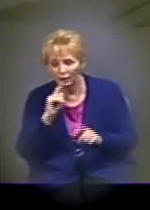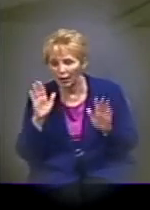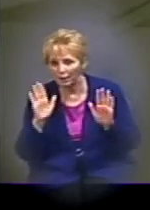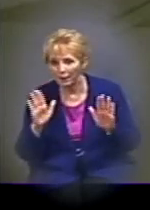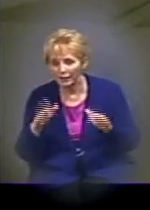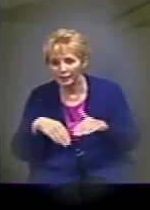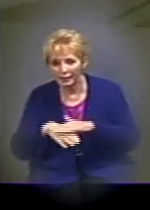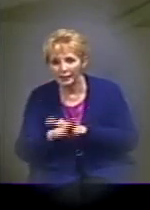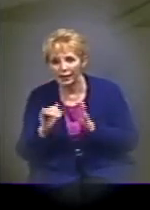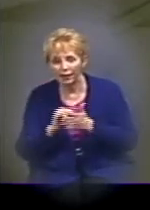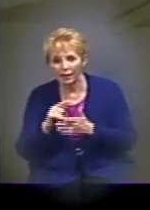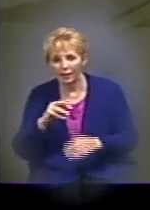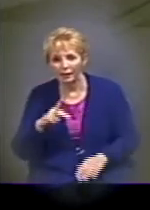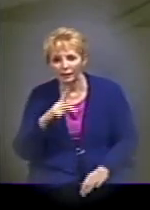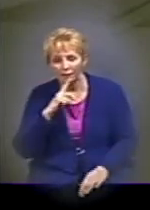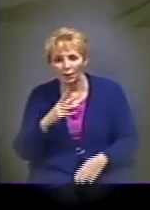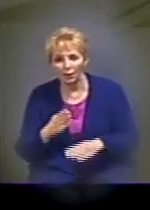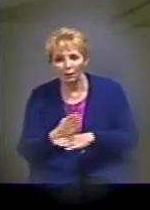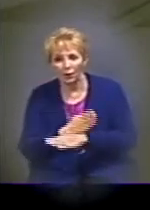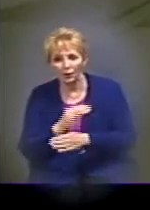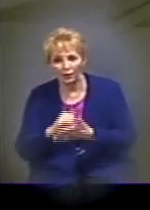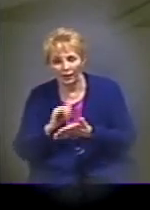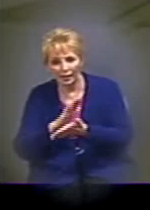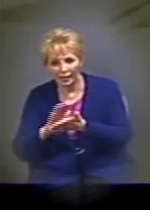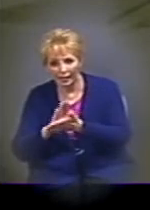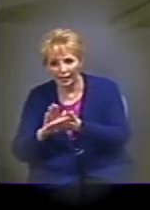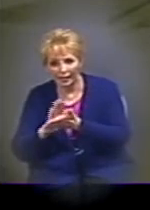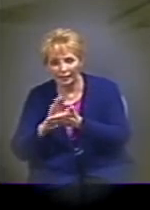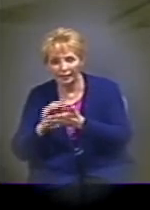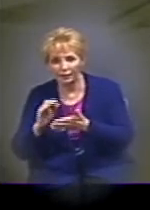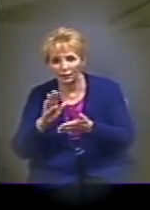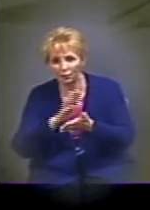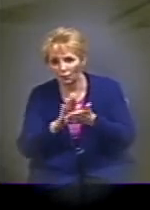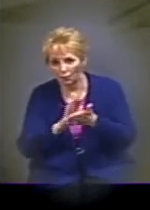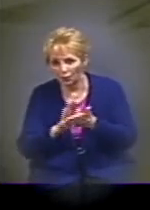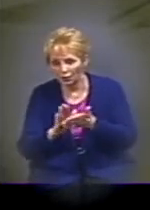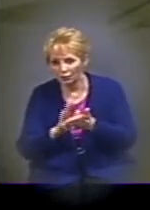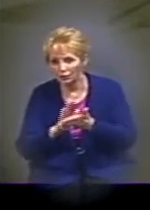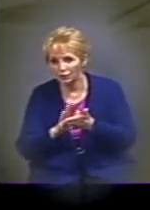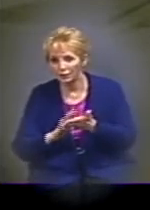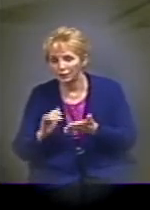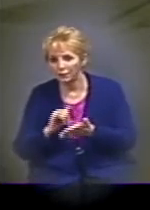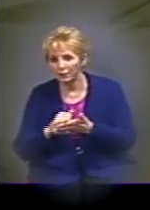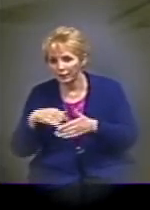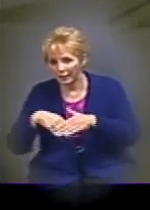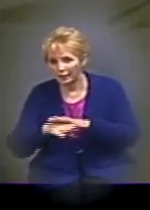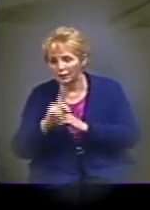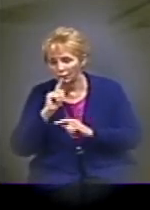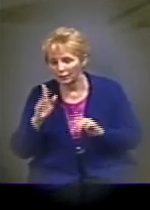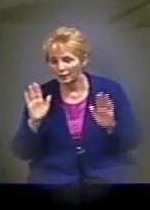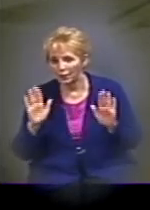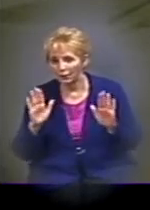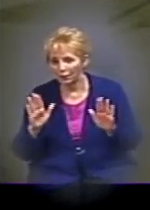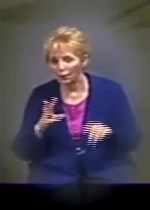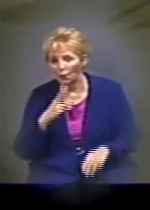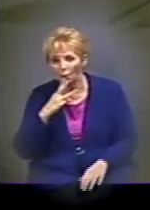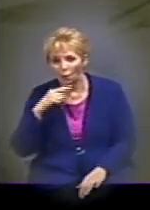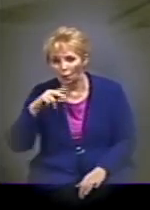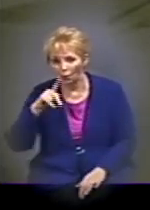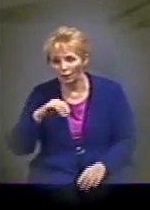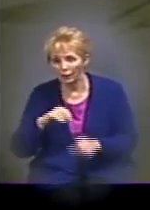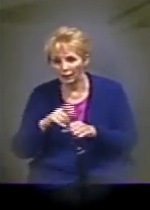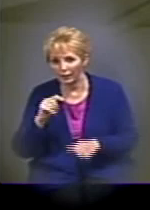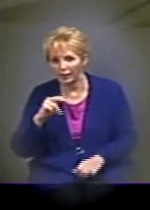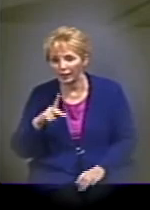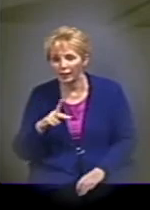to be inside that tank prior to them cleaning it and washing it out. It's really something. The water quality in these tanks